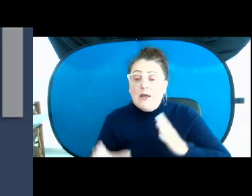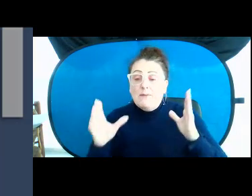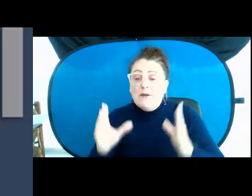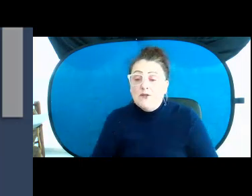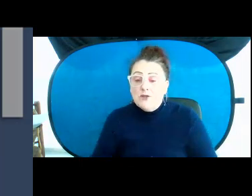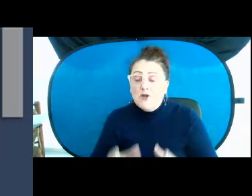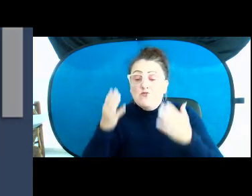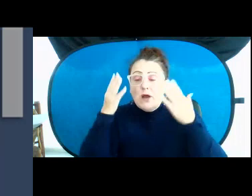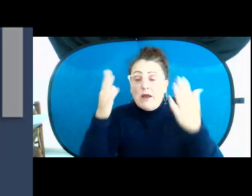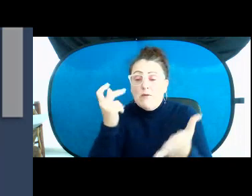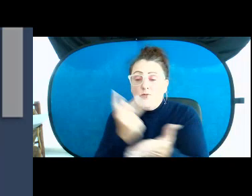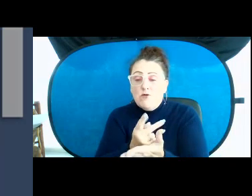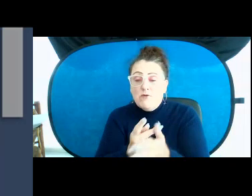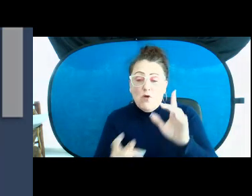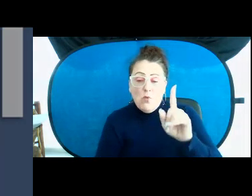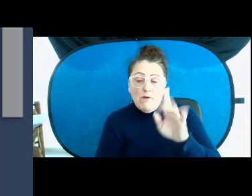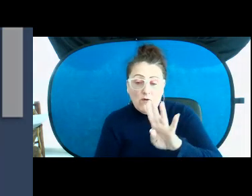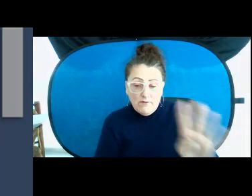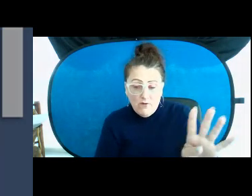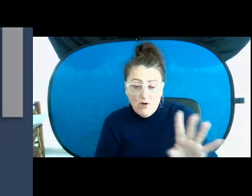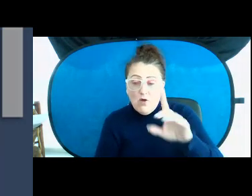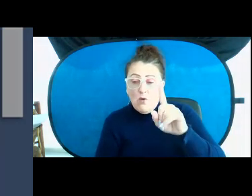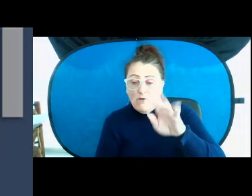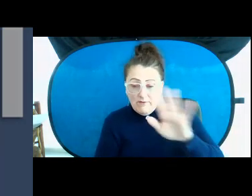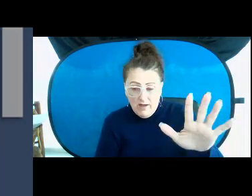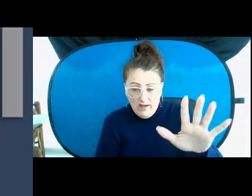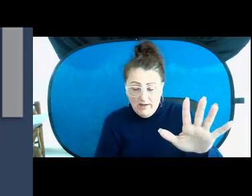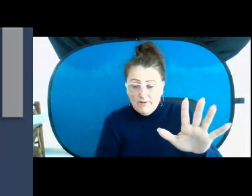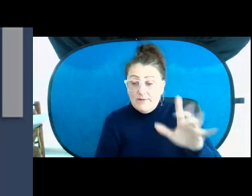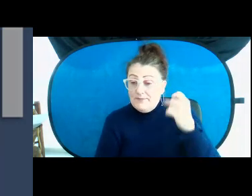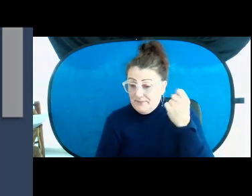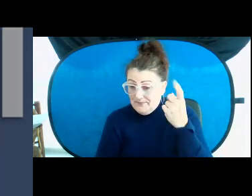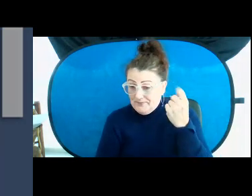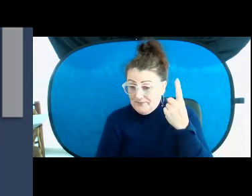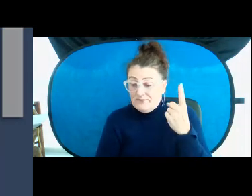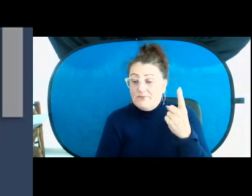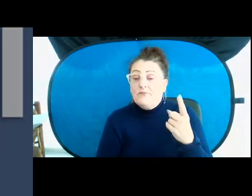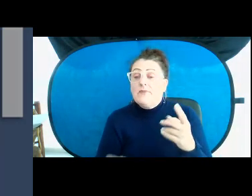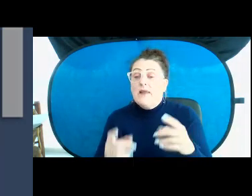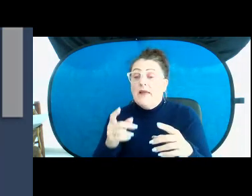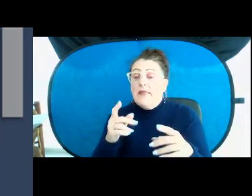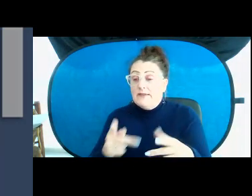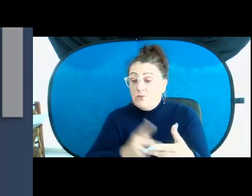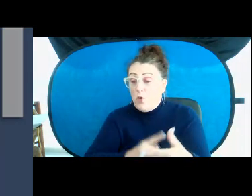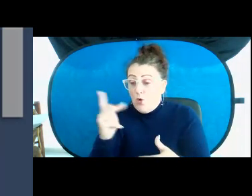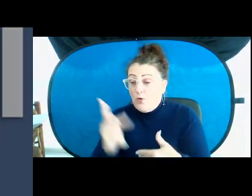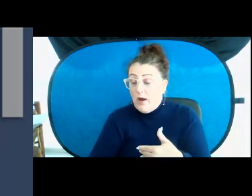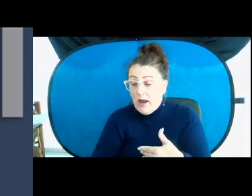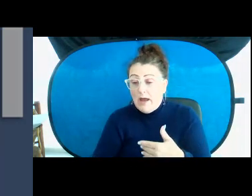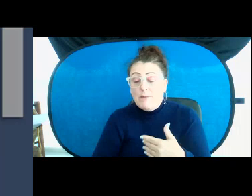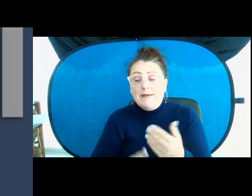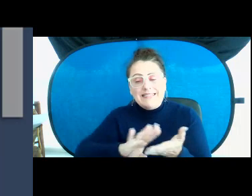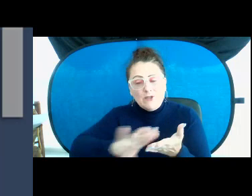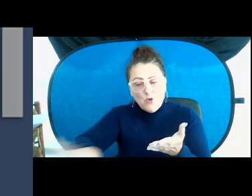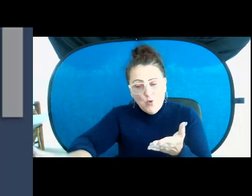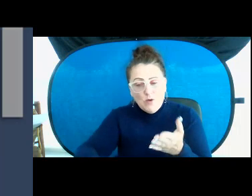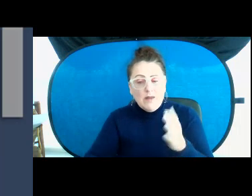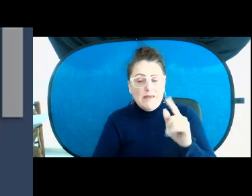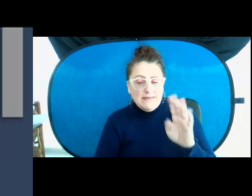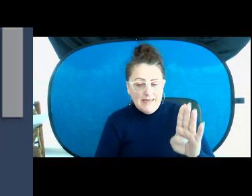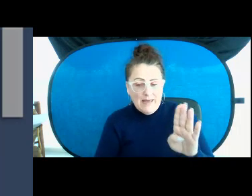approval of tabs 144 and 145, noting that the State Transportation Improvement Program is excluded from the